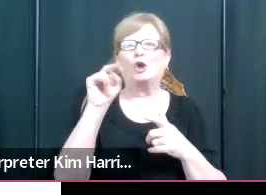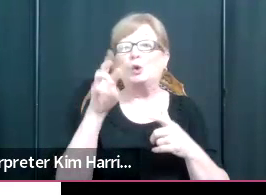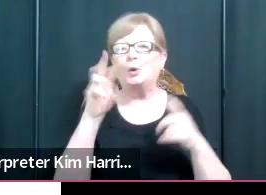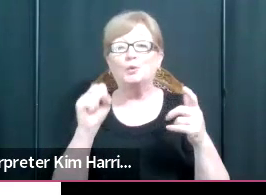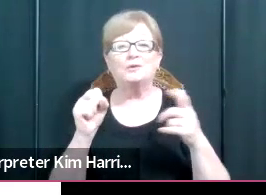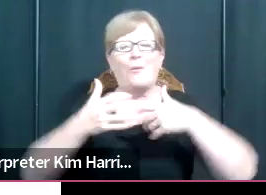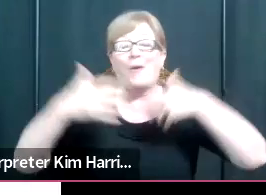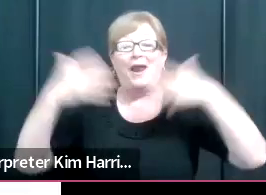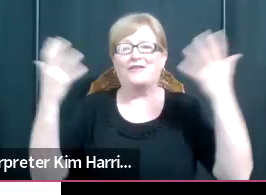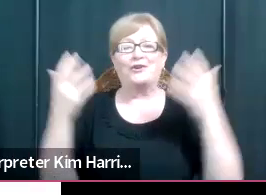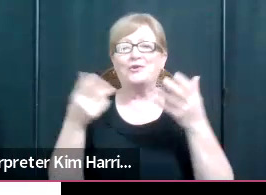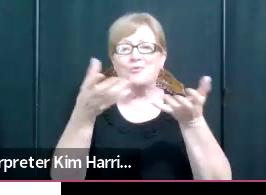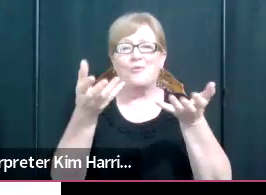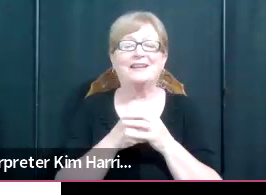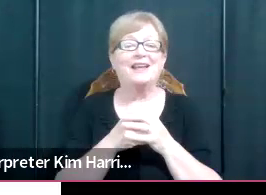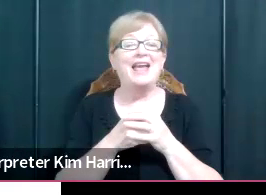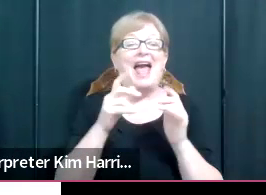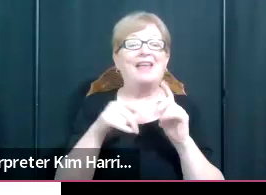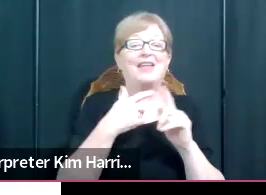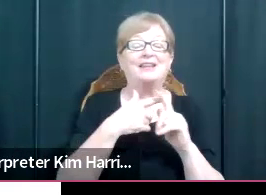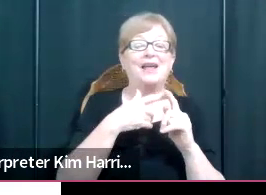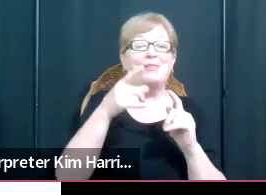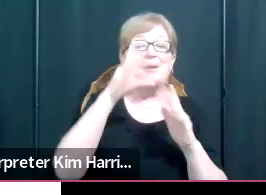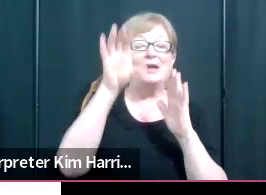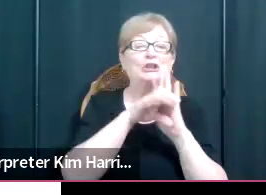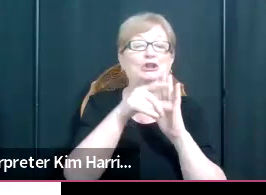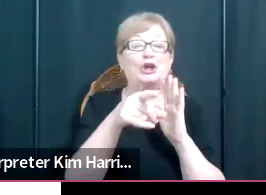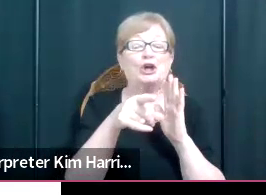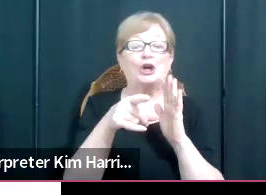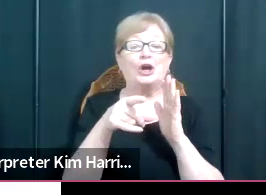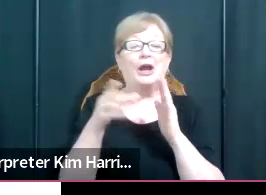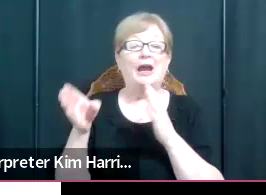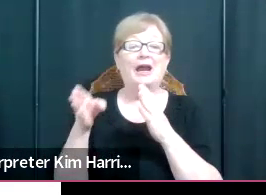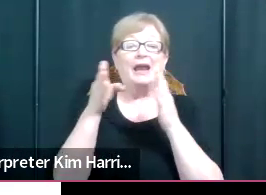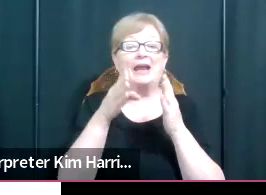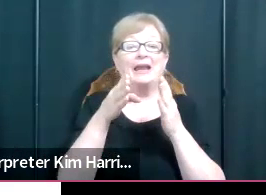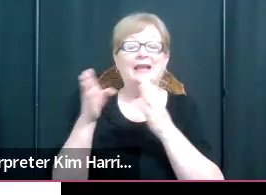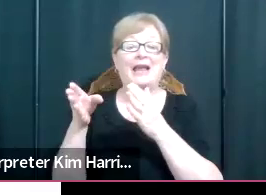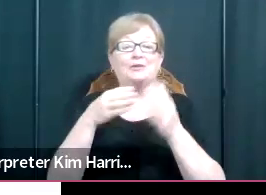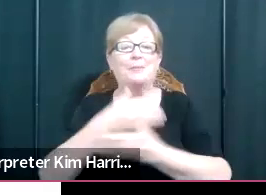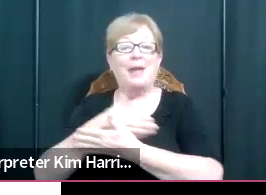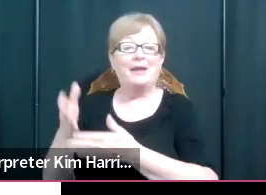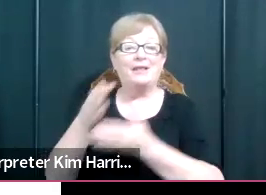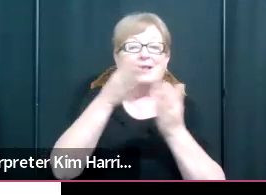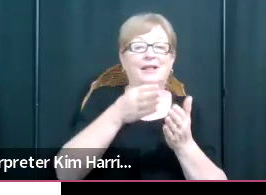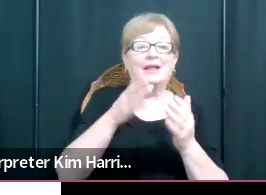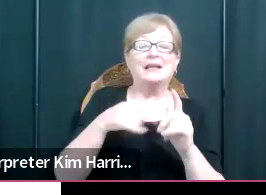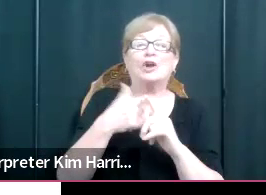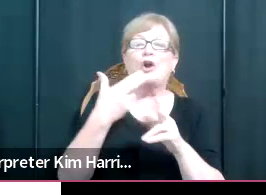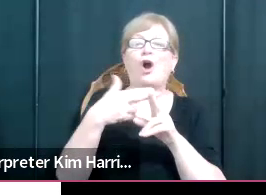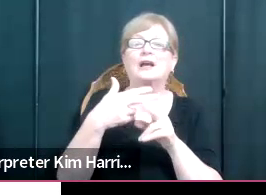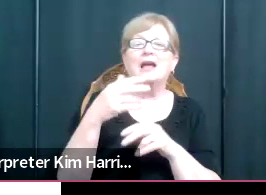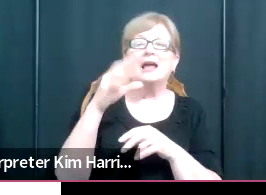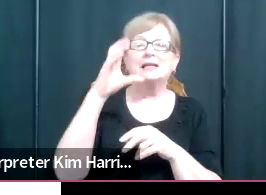Then the picture next to the little one in the sleep sack is the sleep bar, and